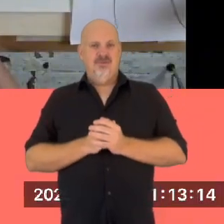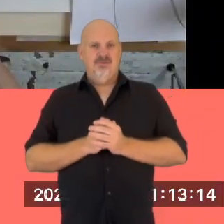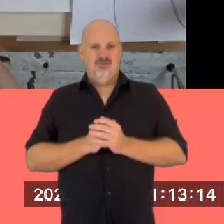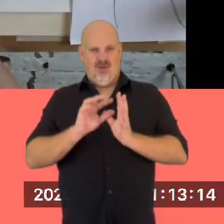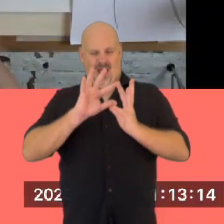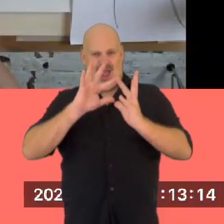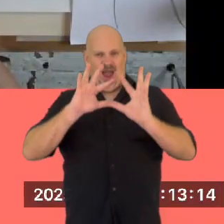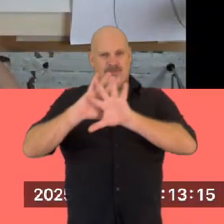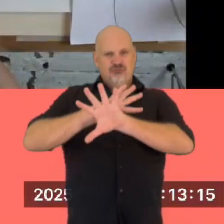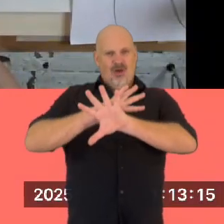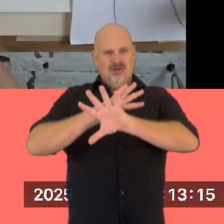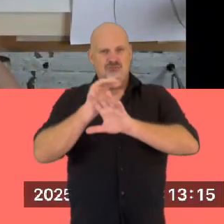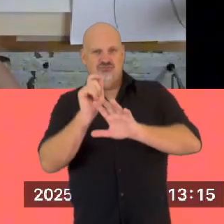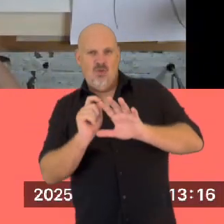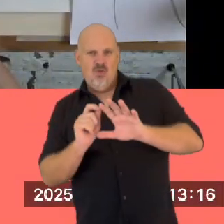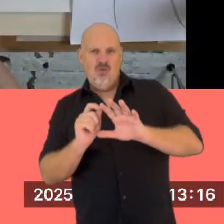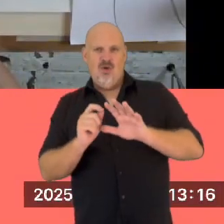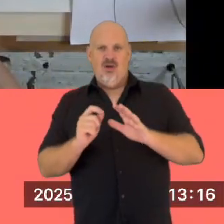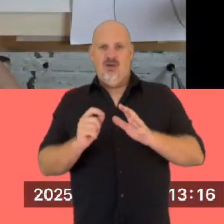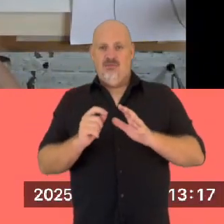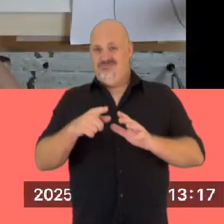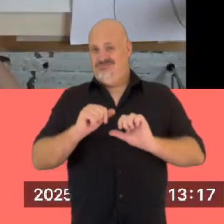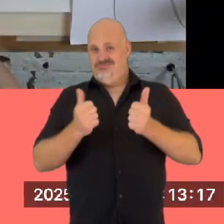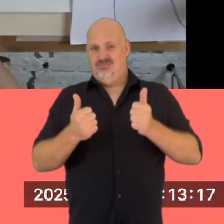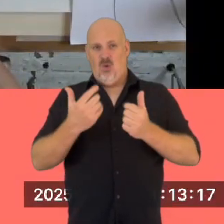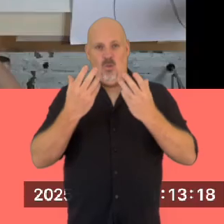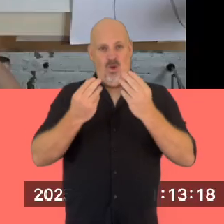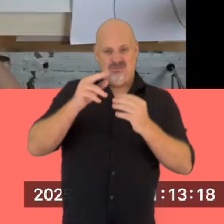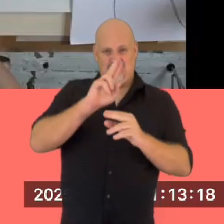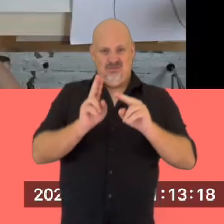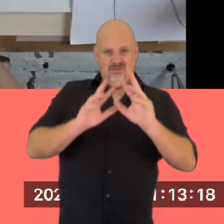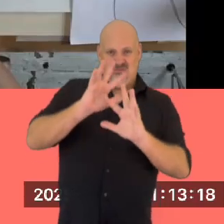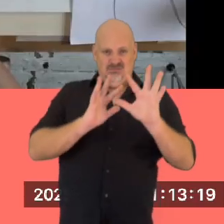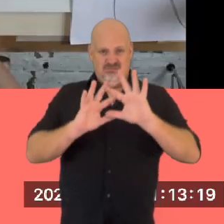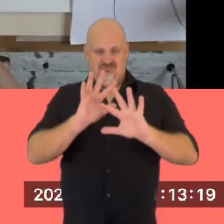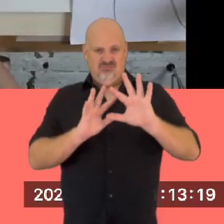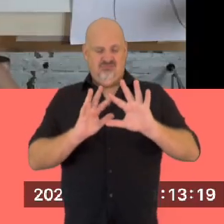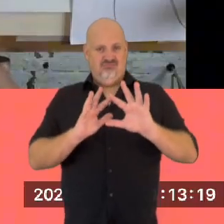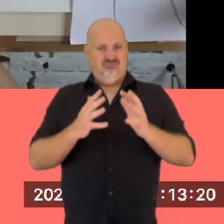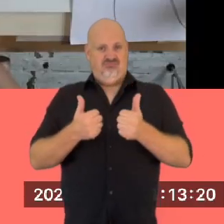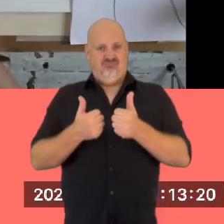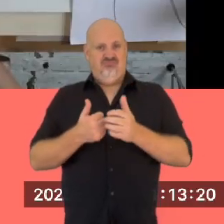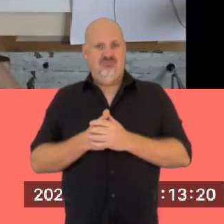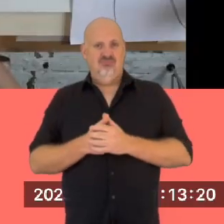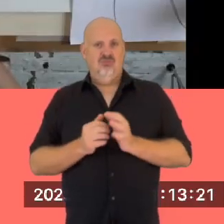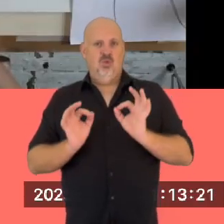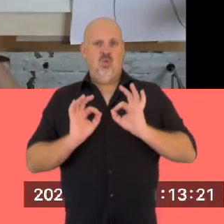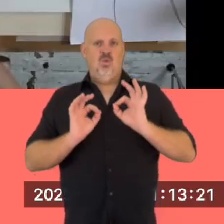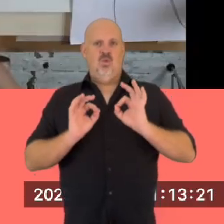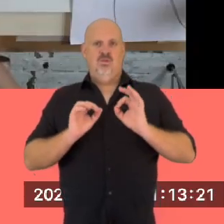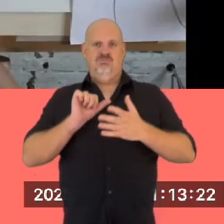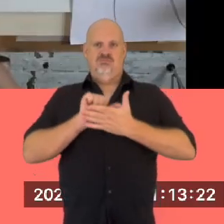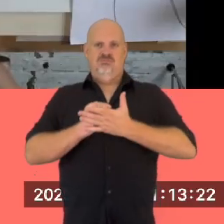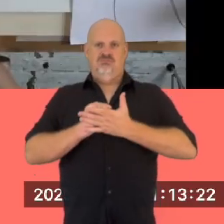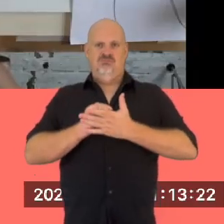You can start drawing them. Abstract, again, works very well with drawing roses because they're natural forms and there's